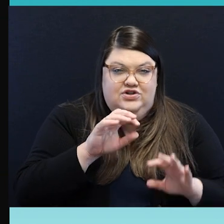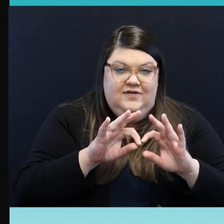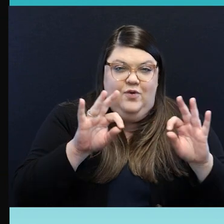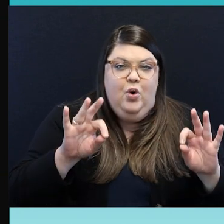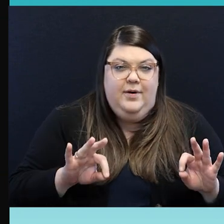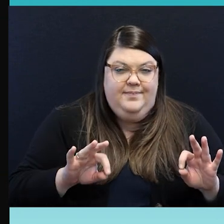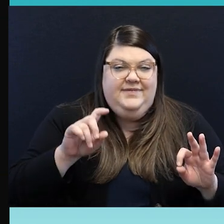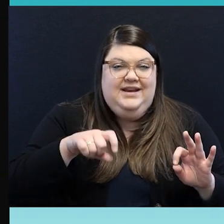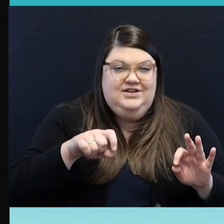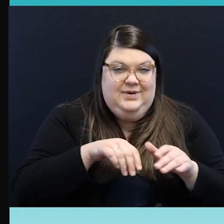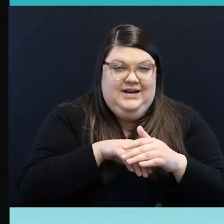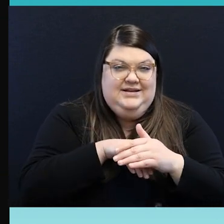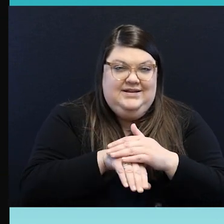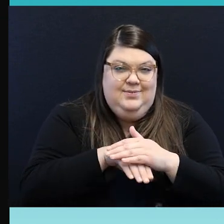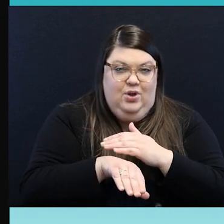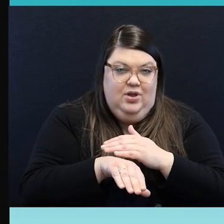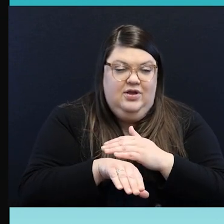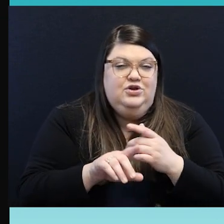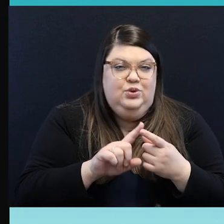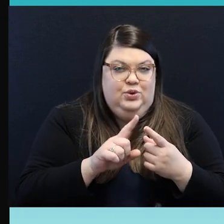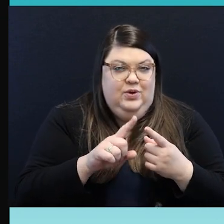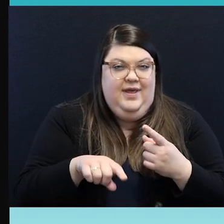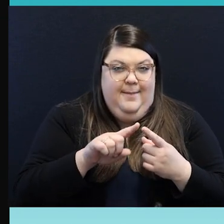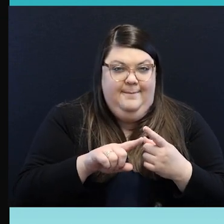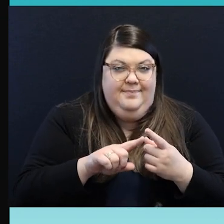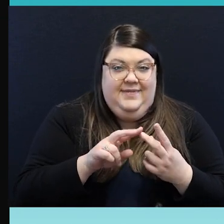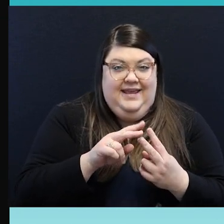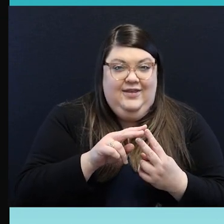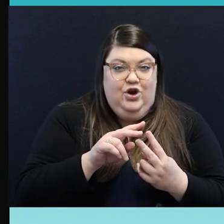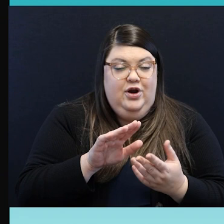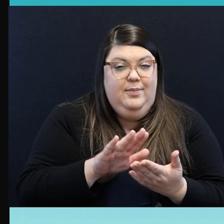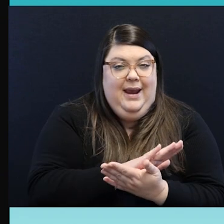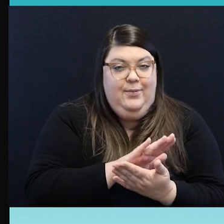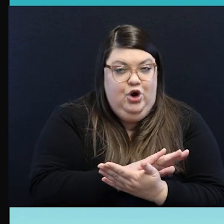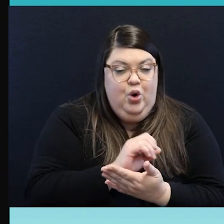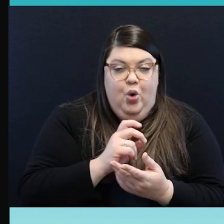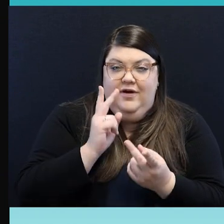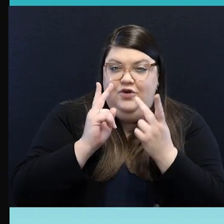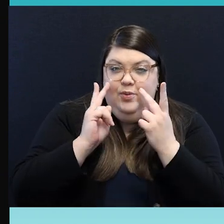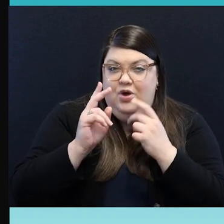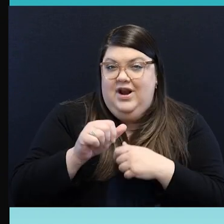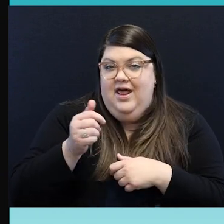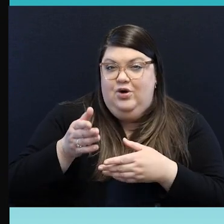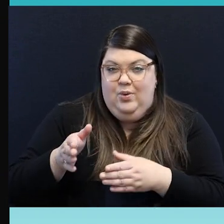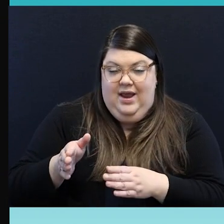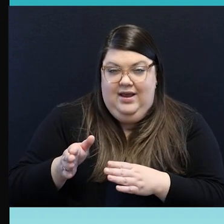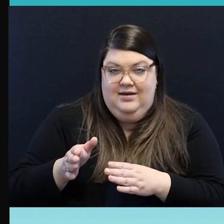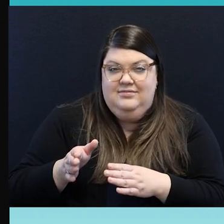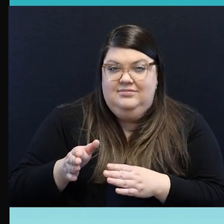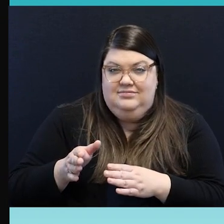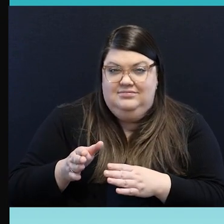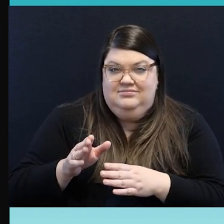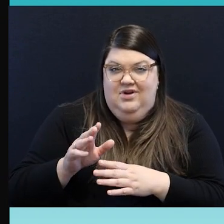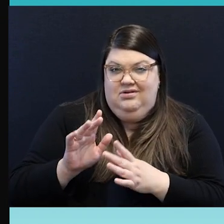be accessible to them, either in paper or viewable in another manner, or a wallet card